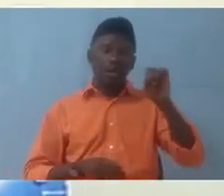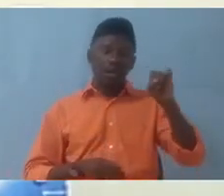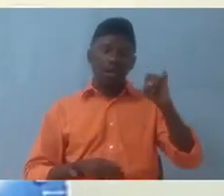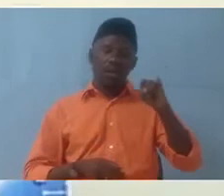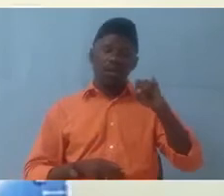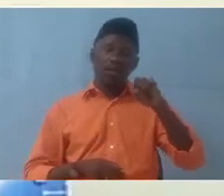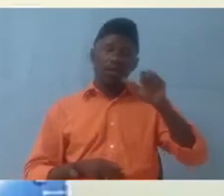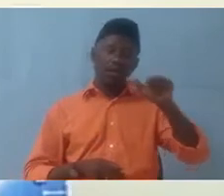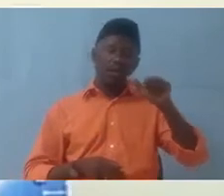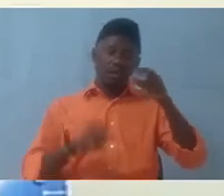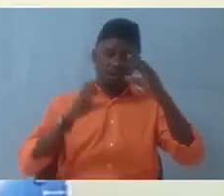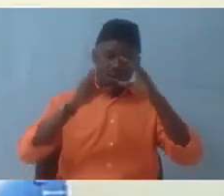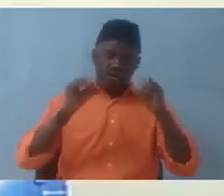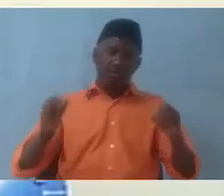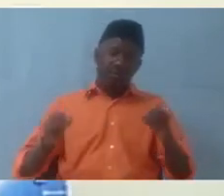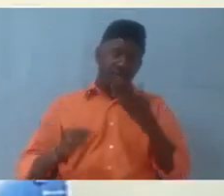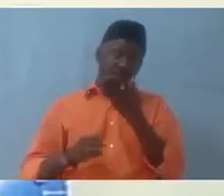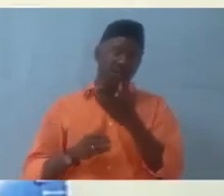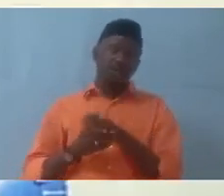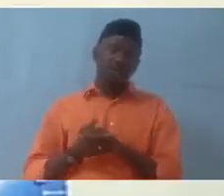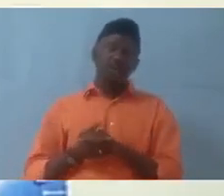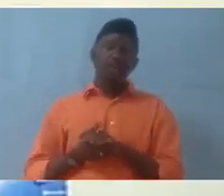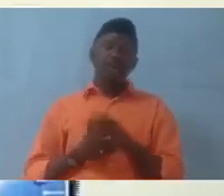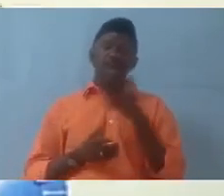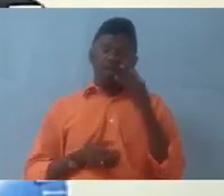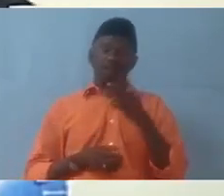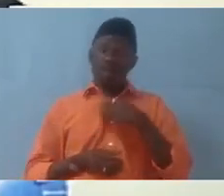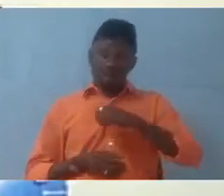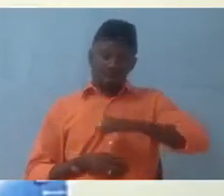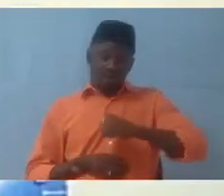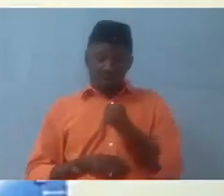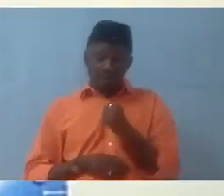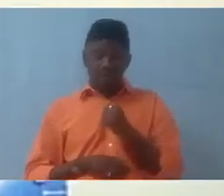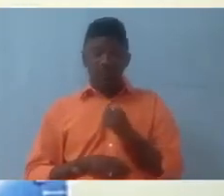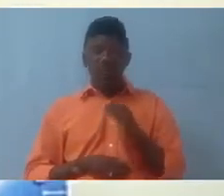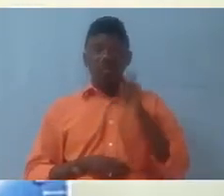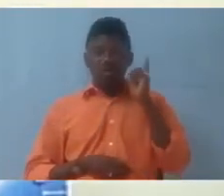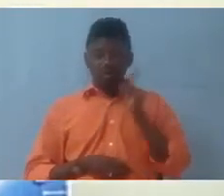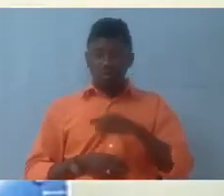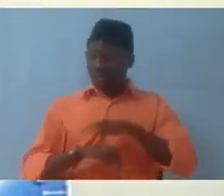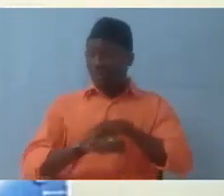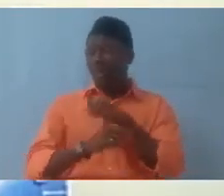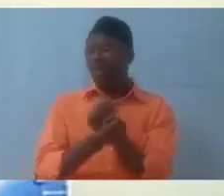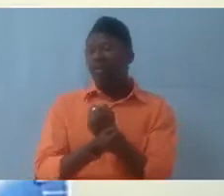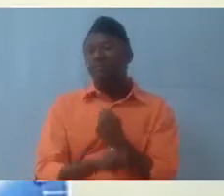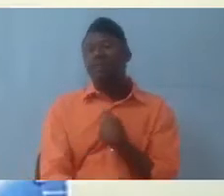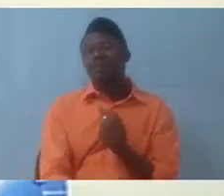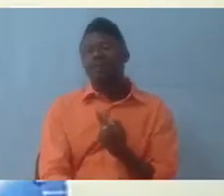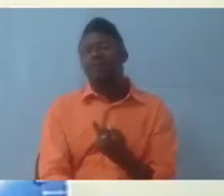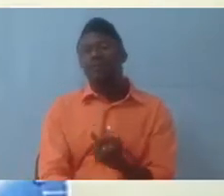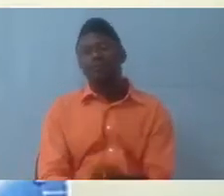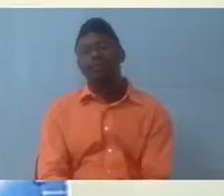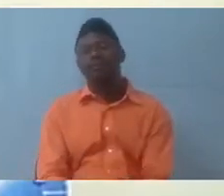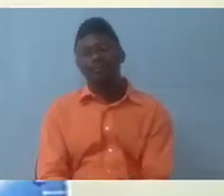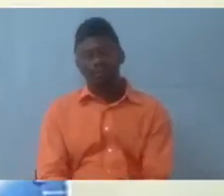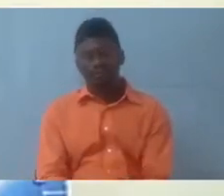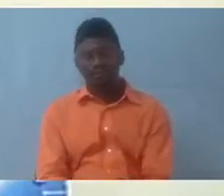NIA sen place. That if I refuse I should be arrested. Ne suma bañe dañ may japp. And